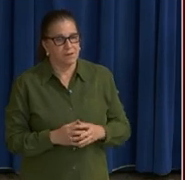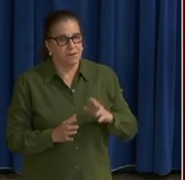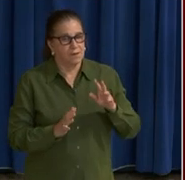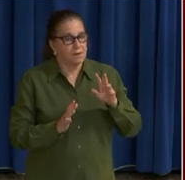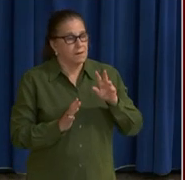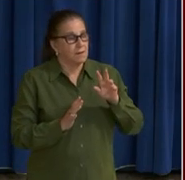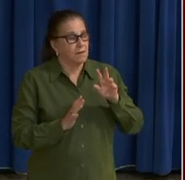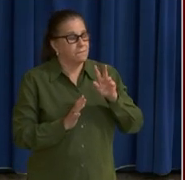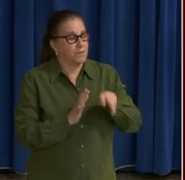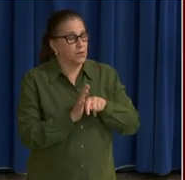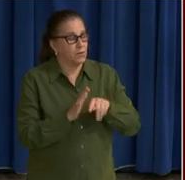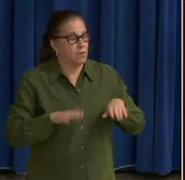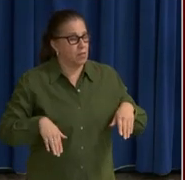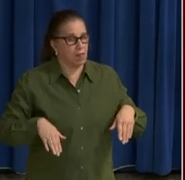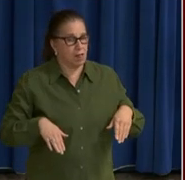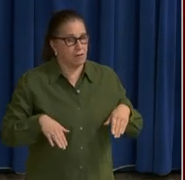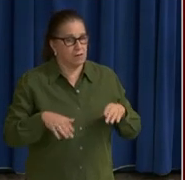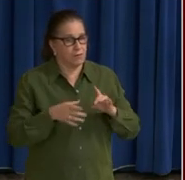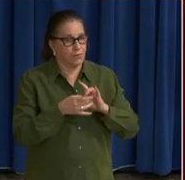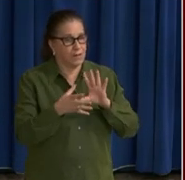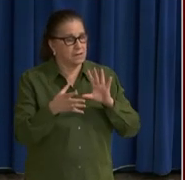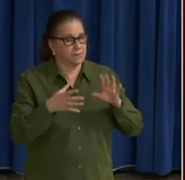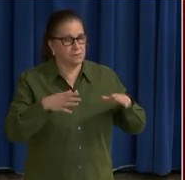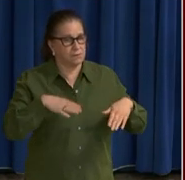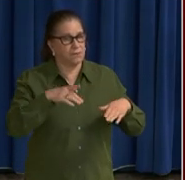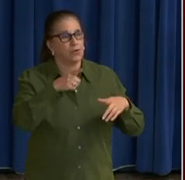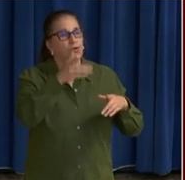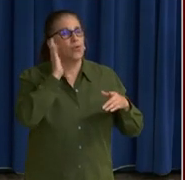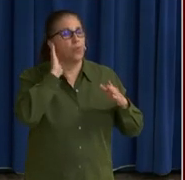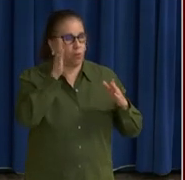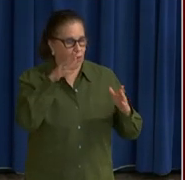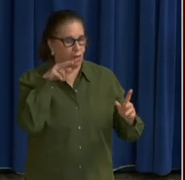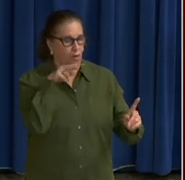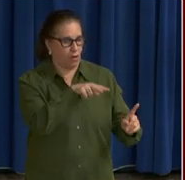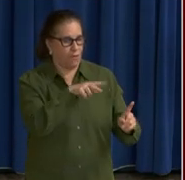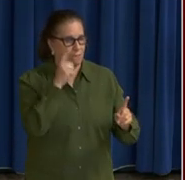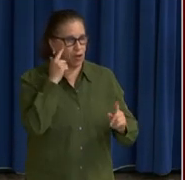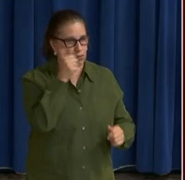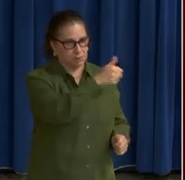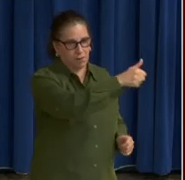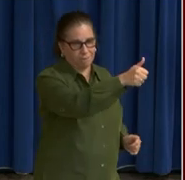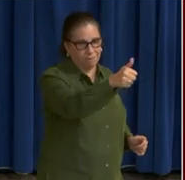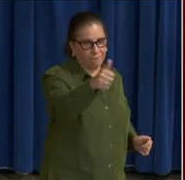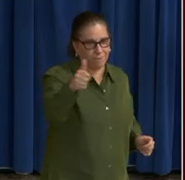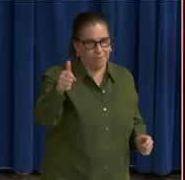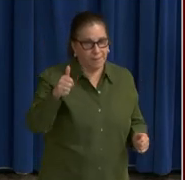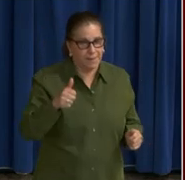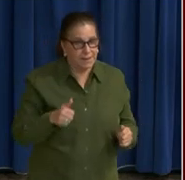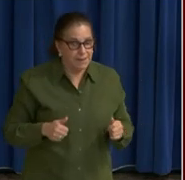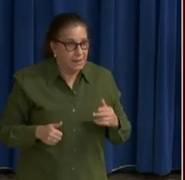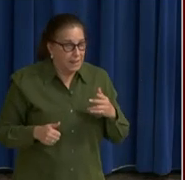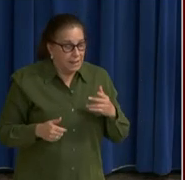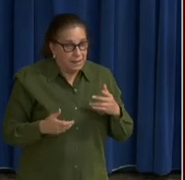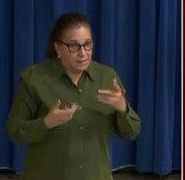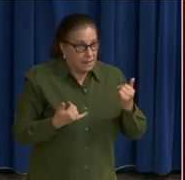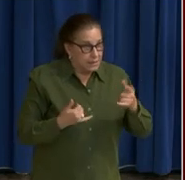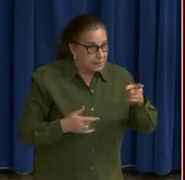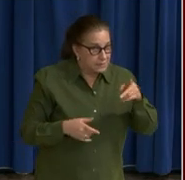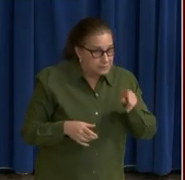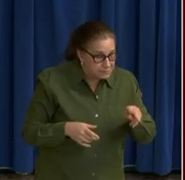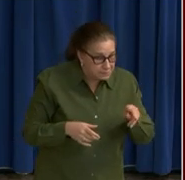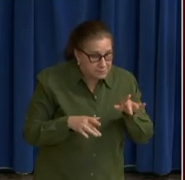that everyone can go and look at the video for themselves. You can stop it frame by frame and make your own determination.